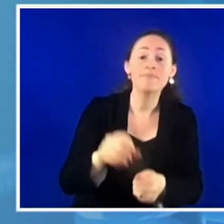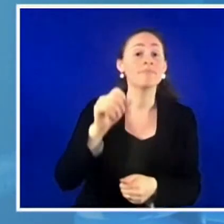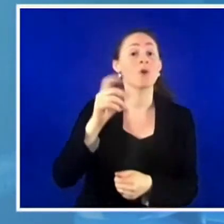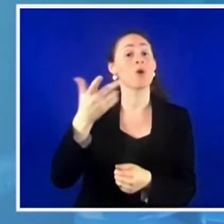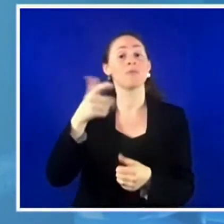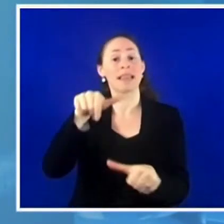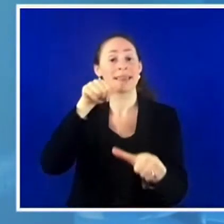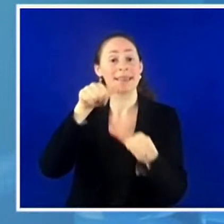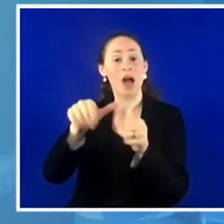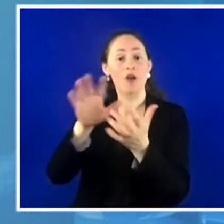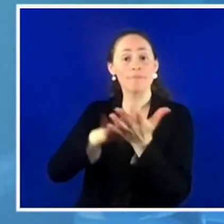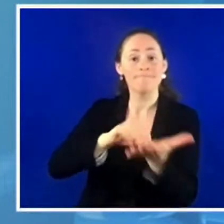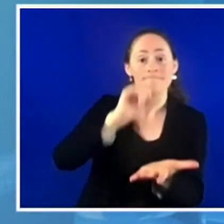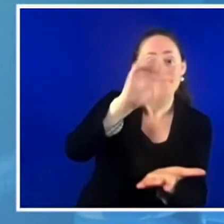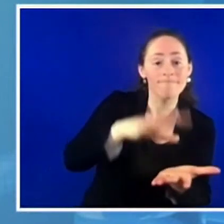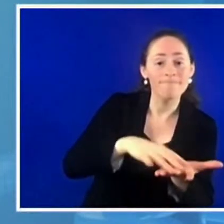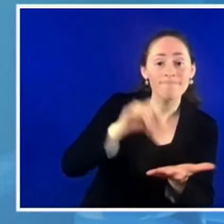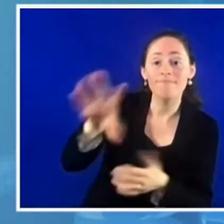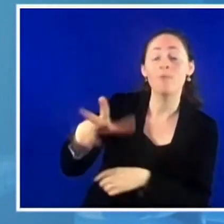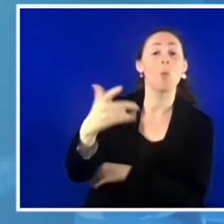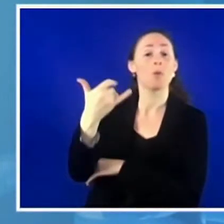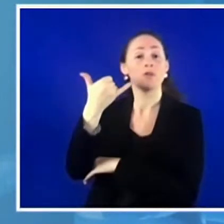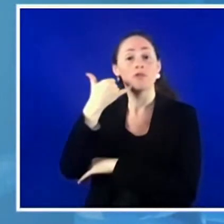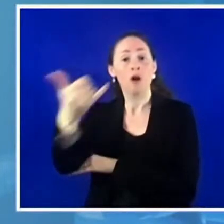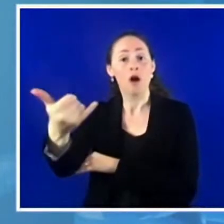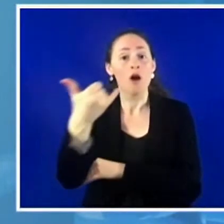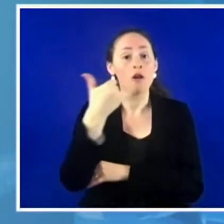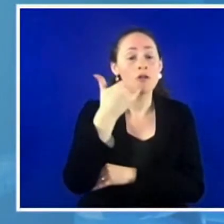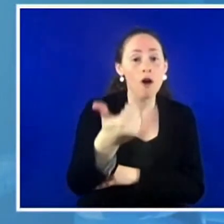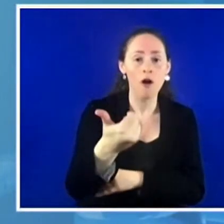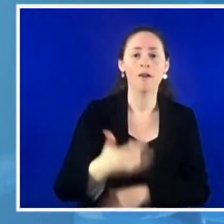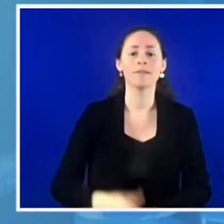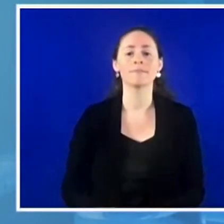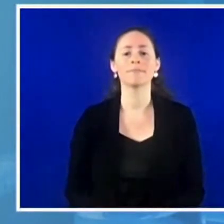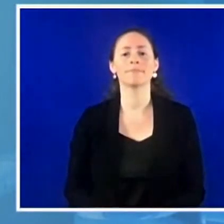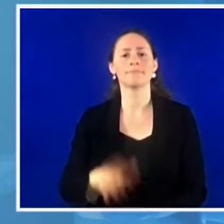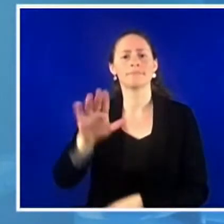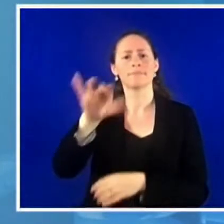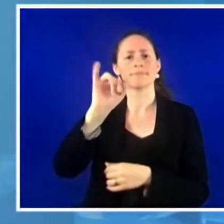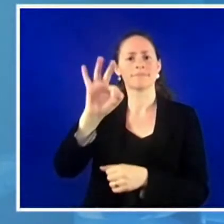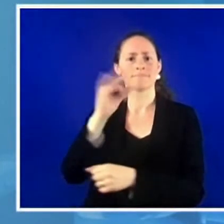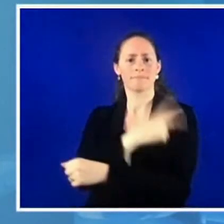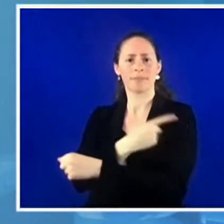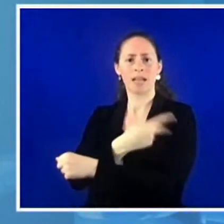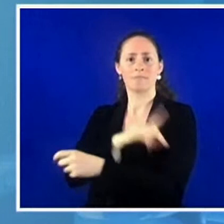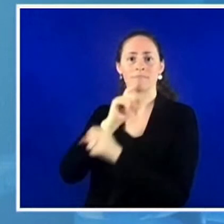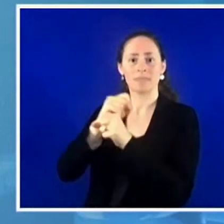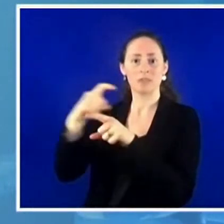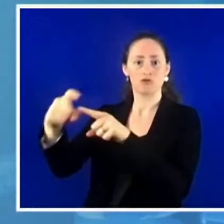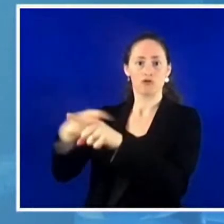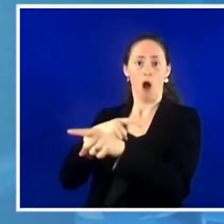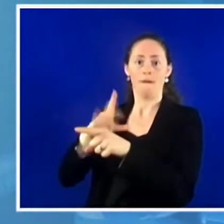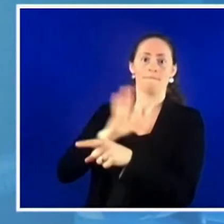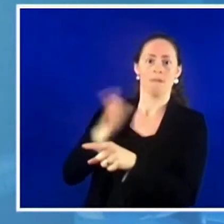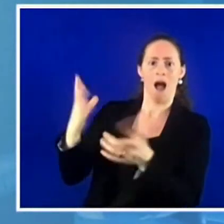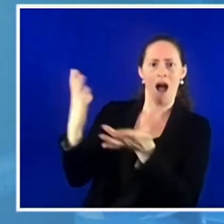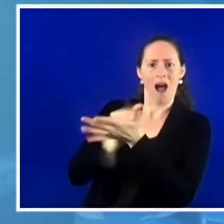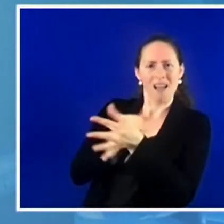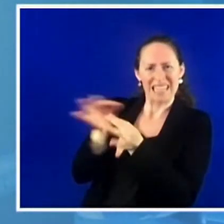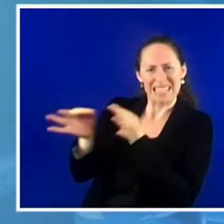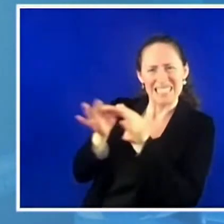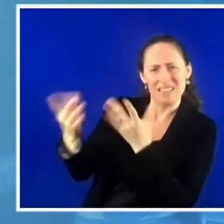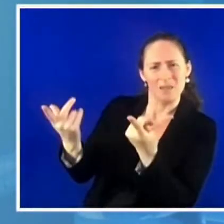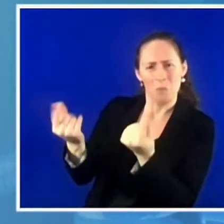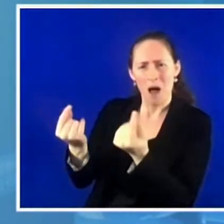every opportunity when a patient comes in the office to talk to them and engage with them about the vaccine.